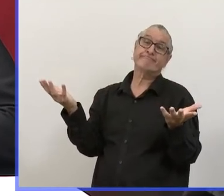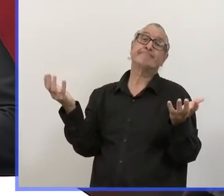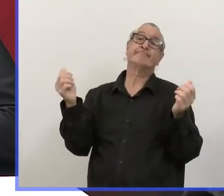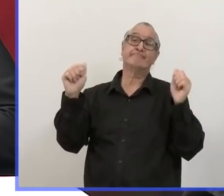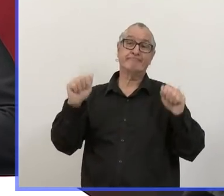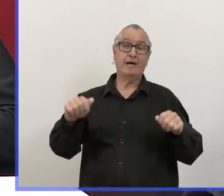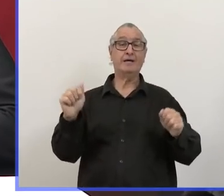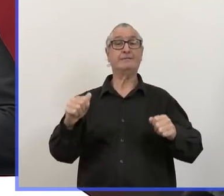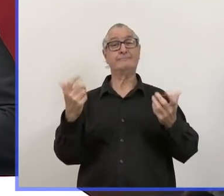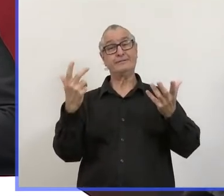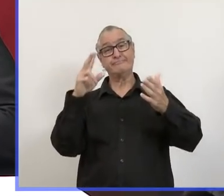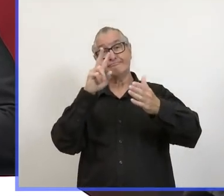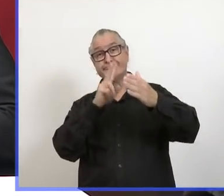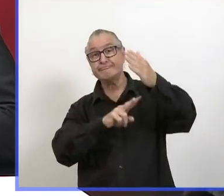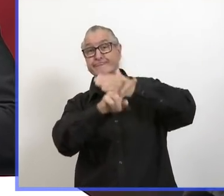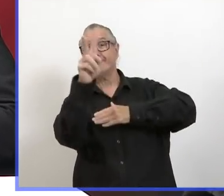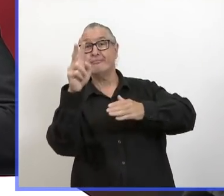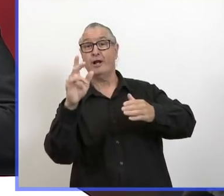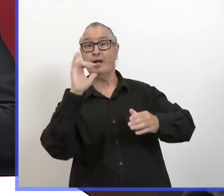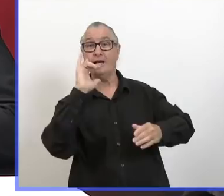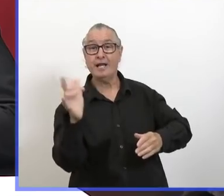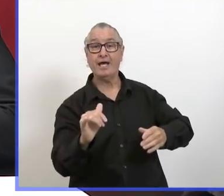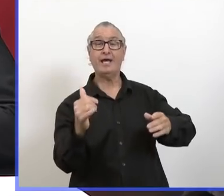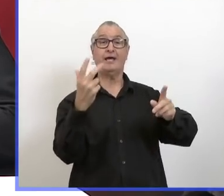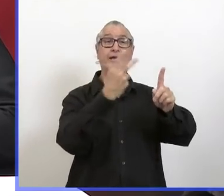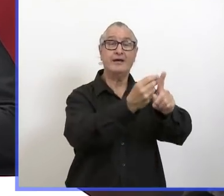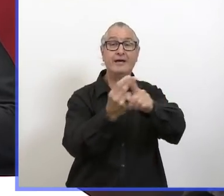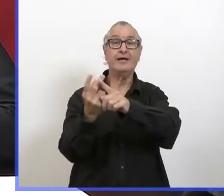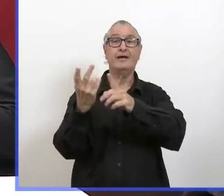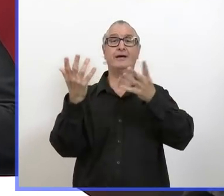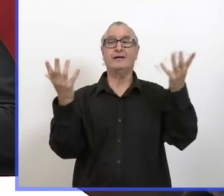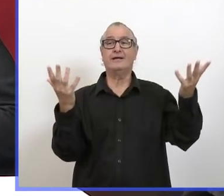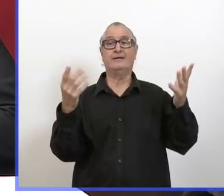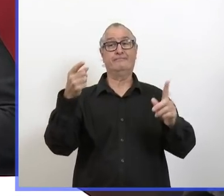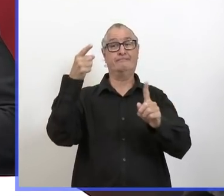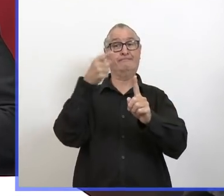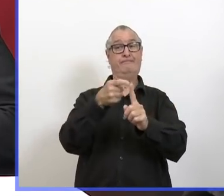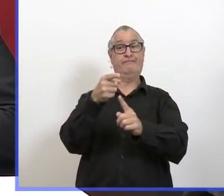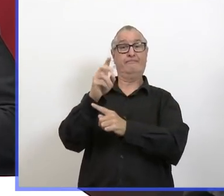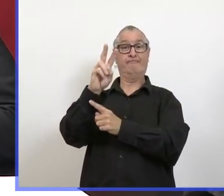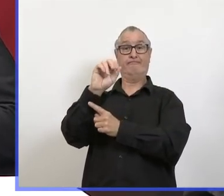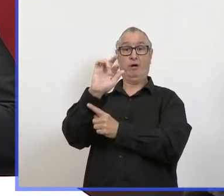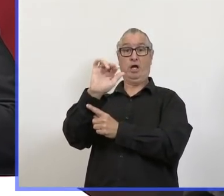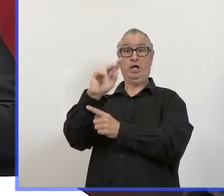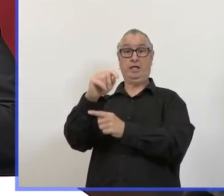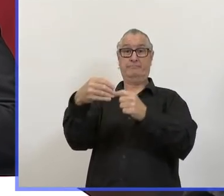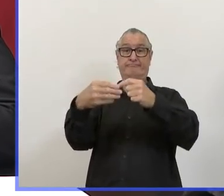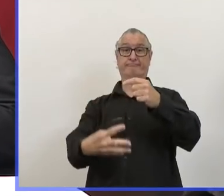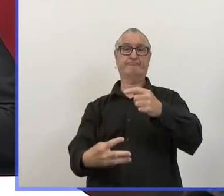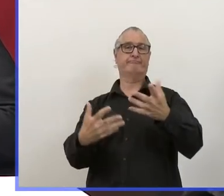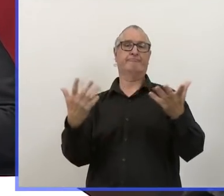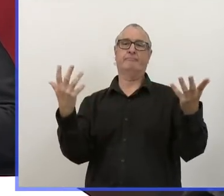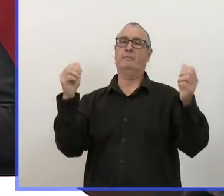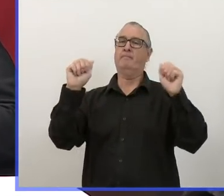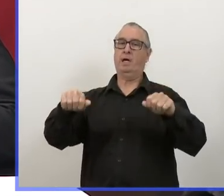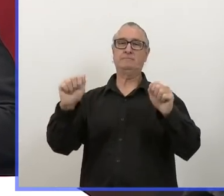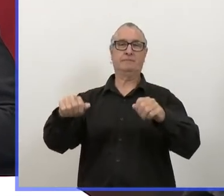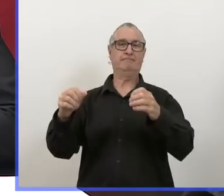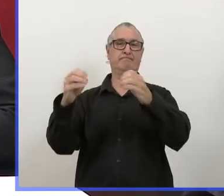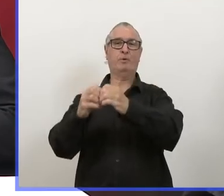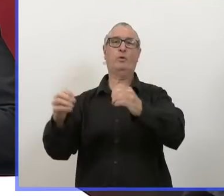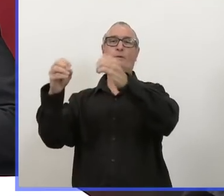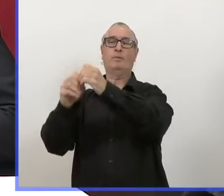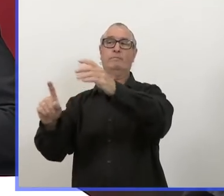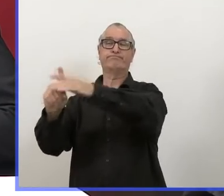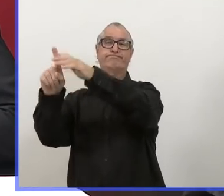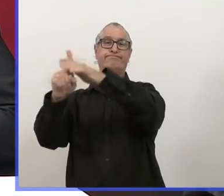we have variants, we're going to continue to see newer and newer variants. So the Delta variant is something that is newer. In a month,